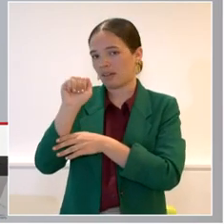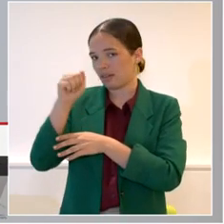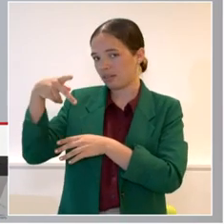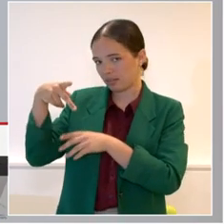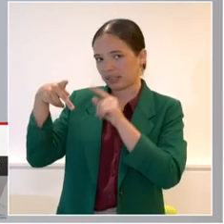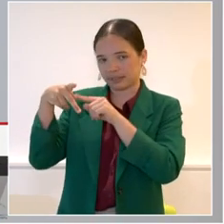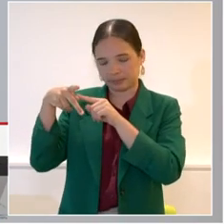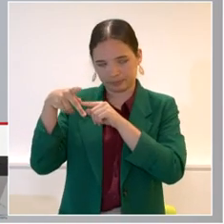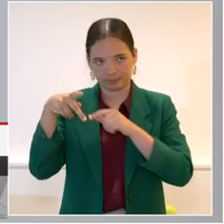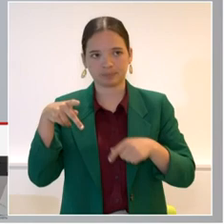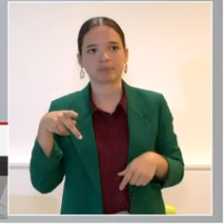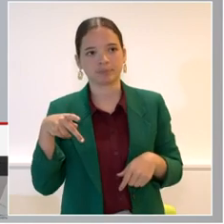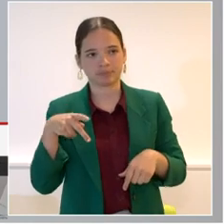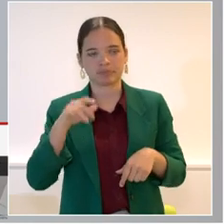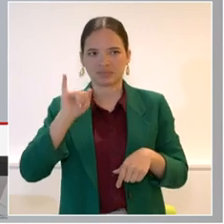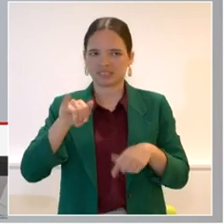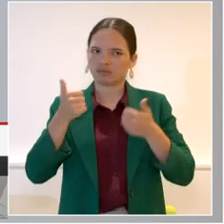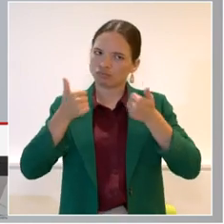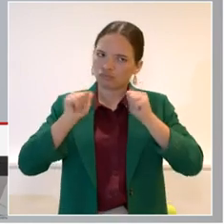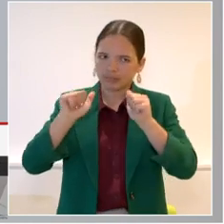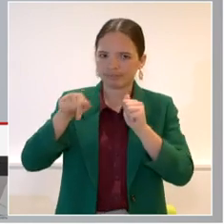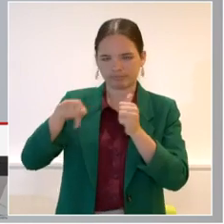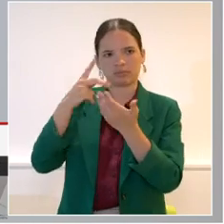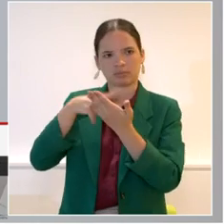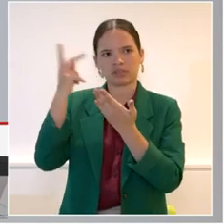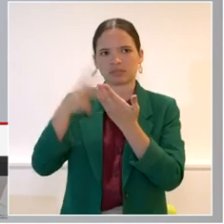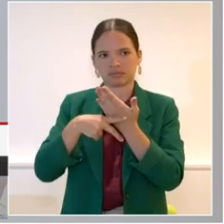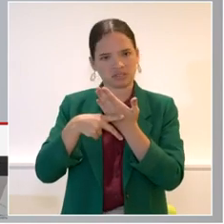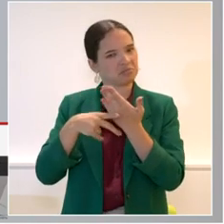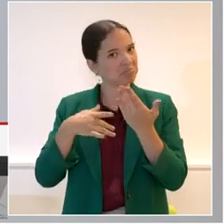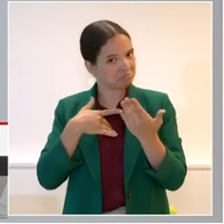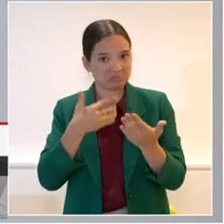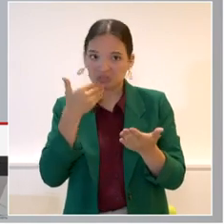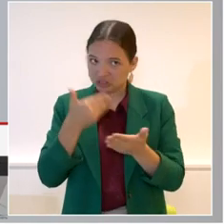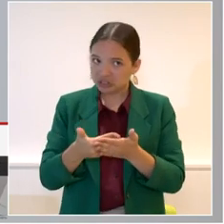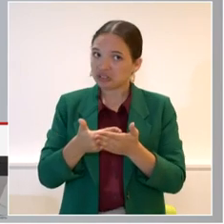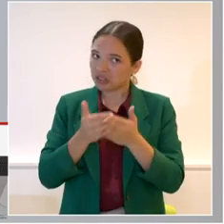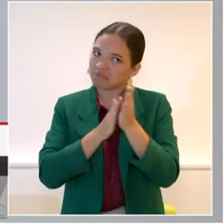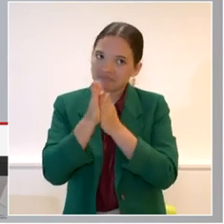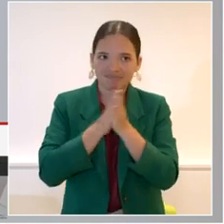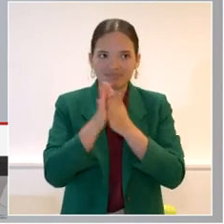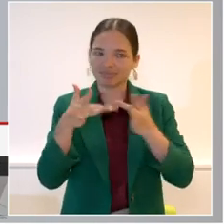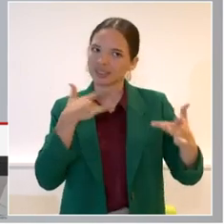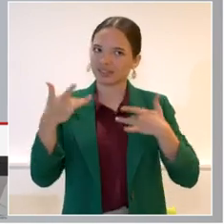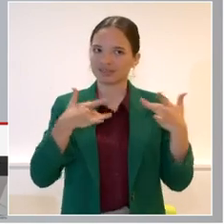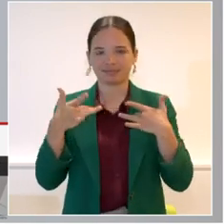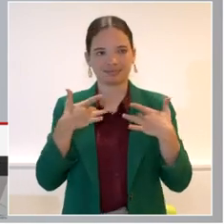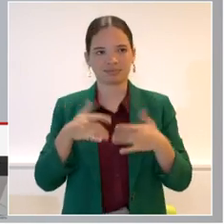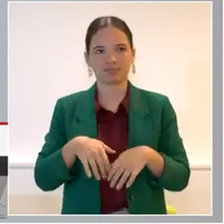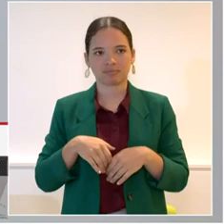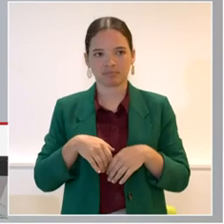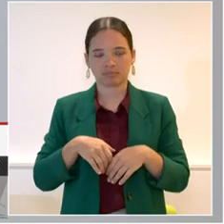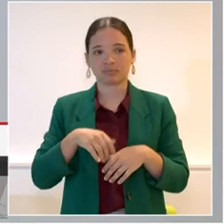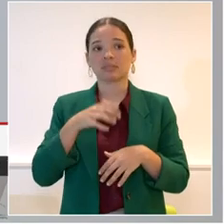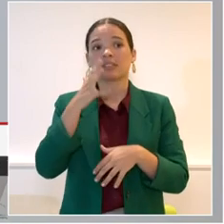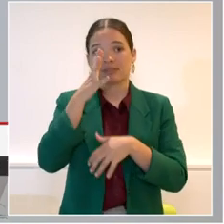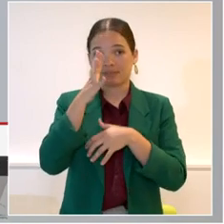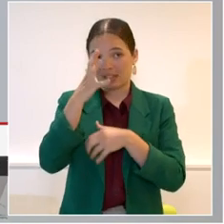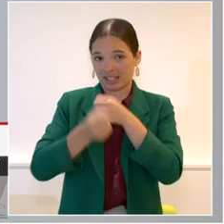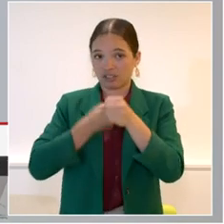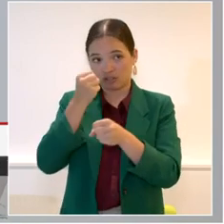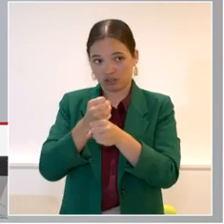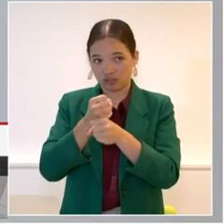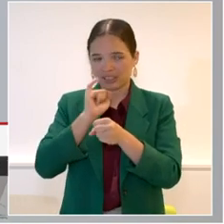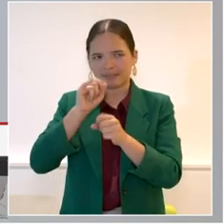about, and it fills an important gap in our toolbox. It's a 5-year program targeted at helping